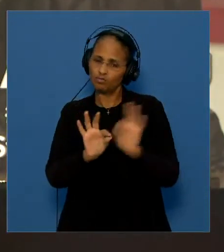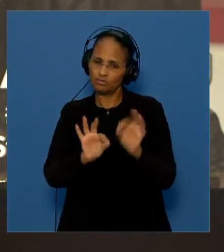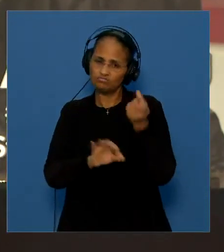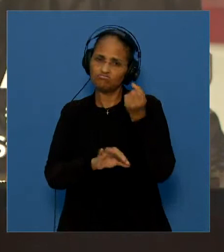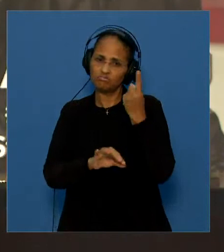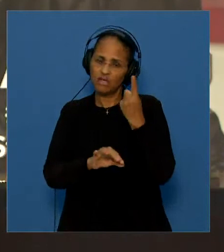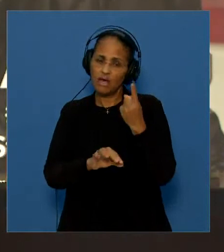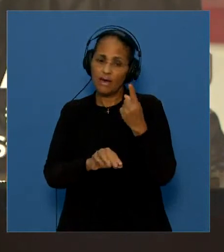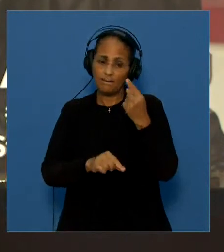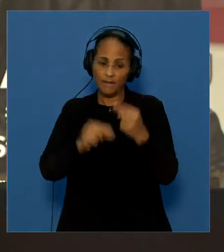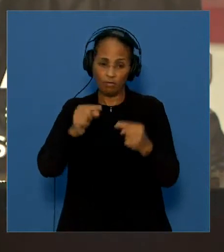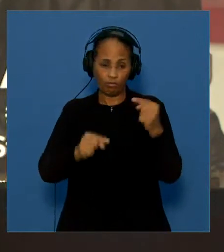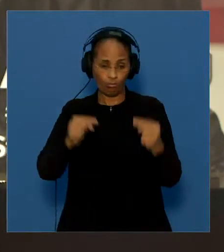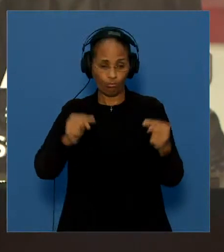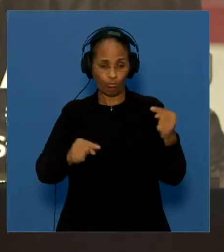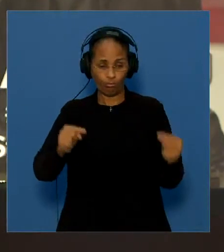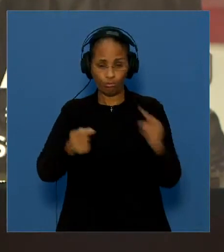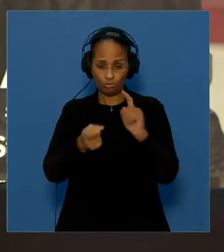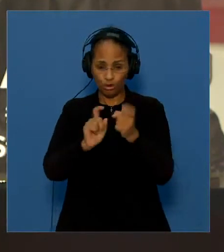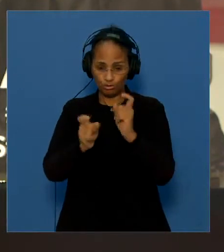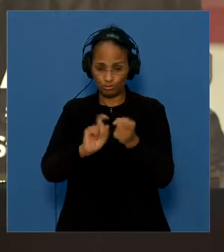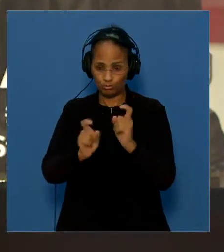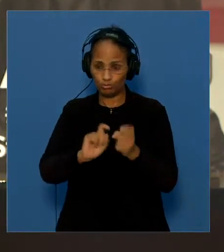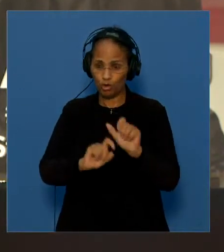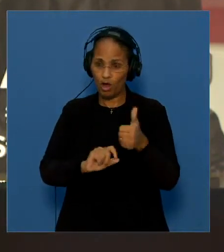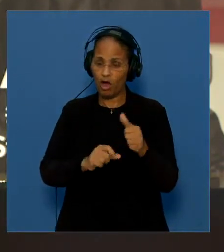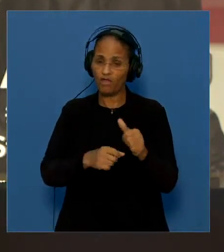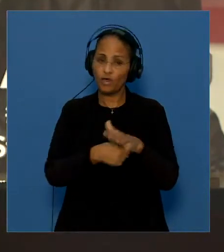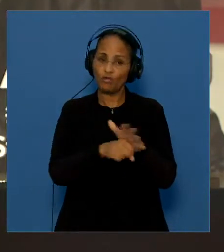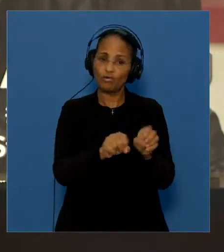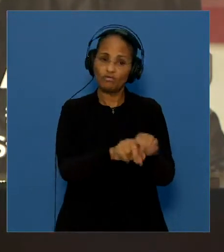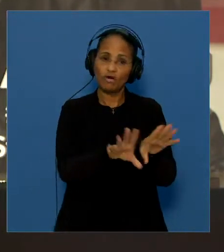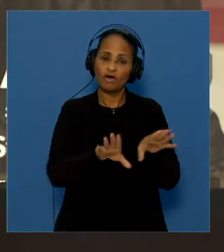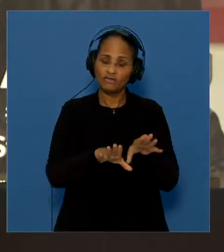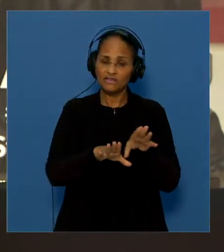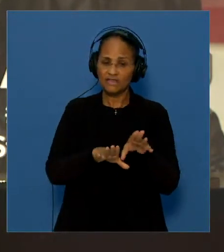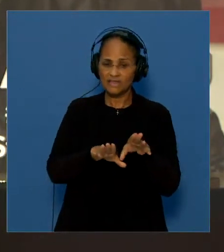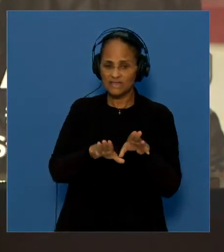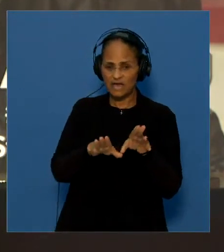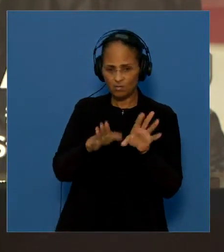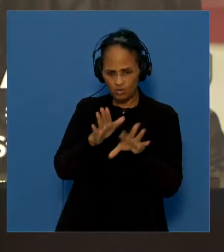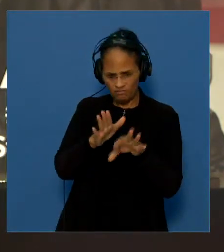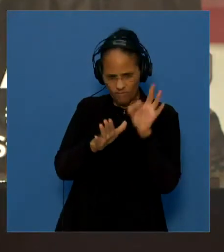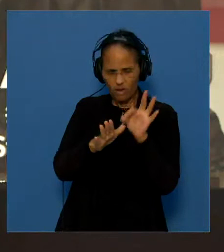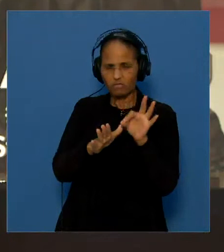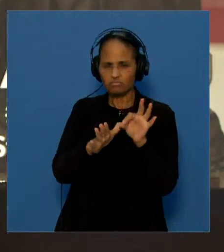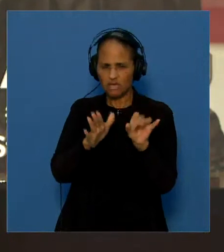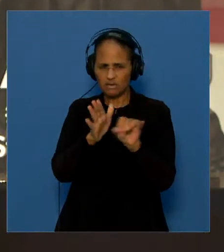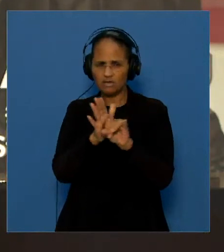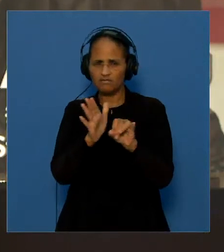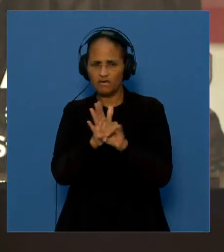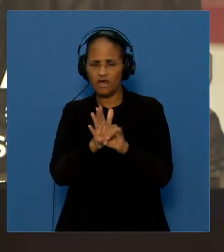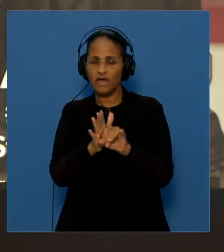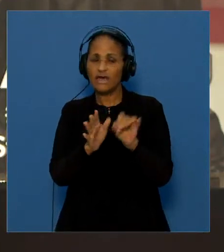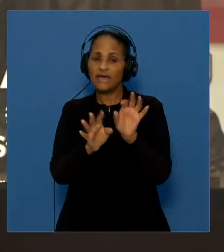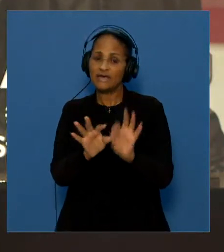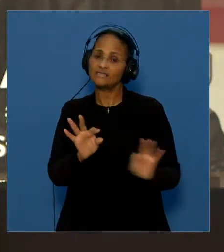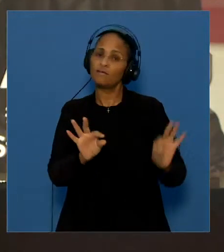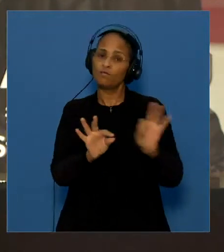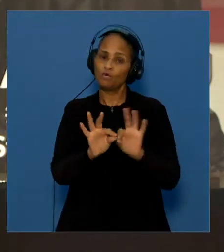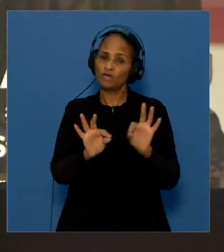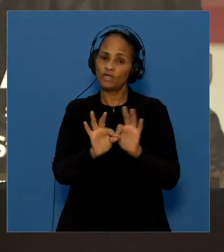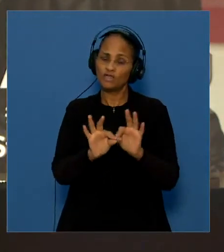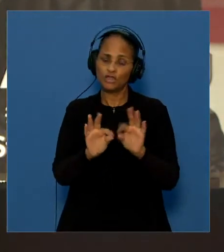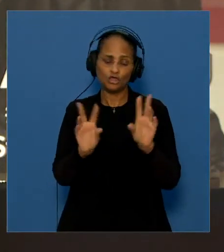have been multiple different mutations of the coronavirus which have been detected and identified. I think the most important thing to note that there is